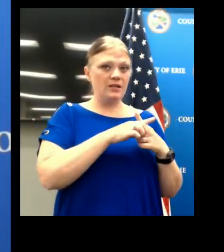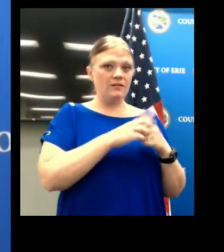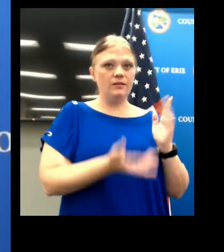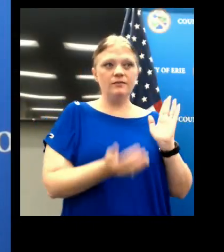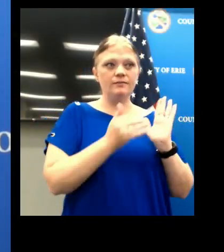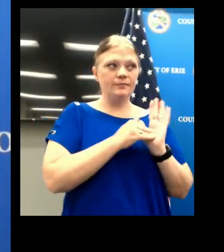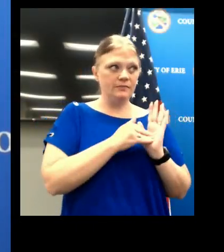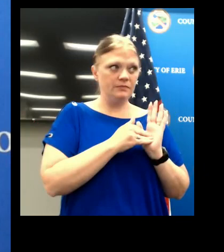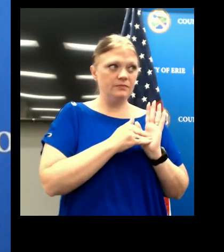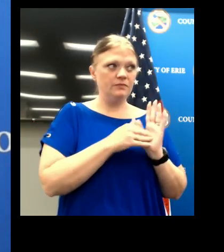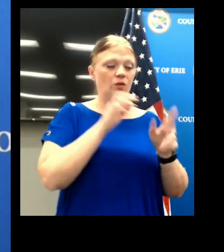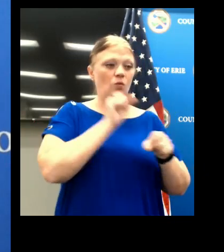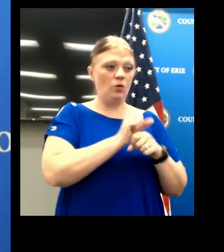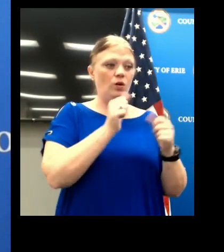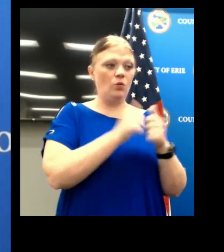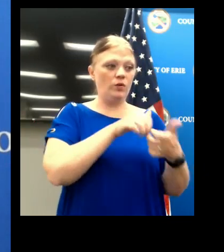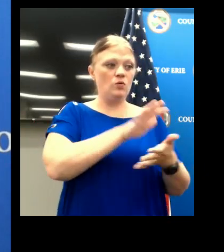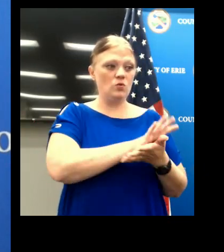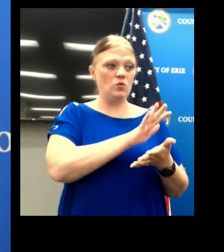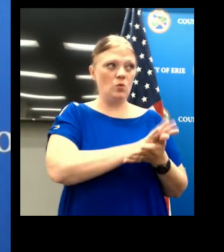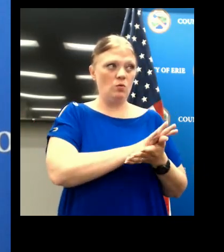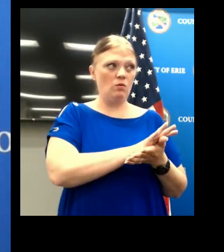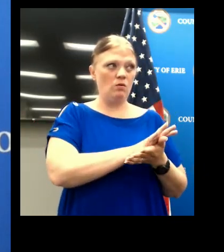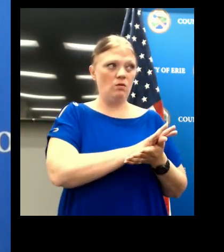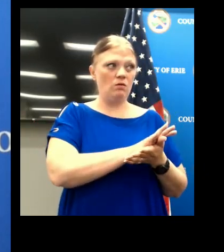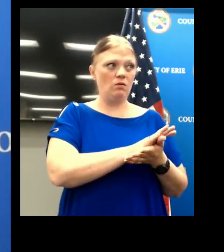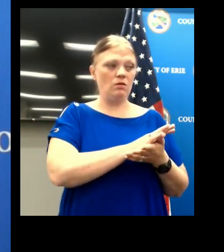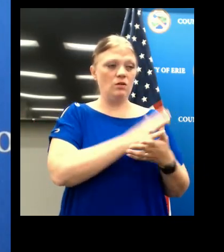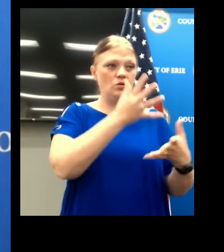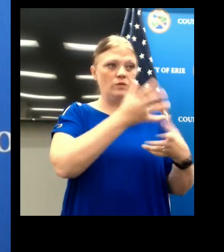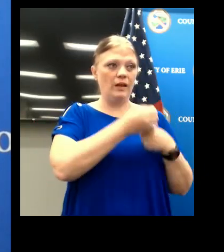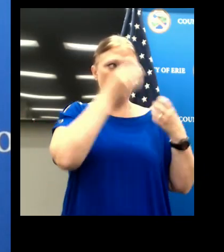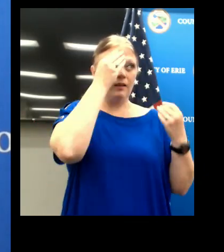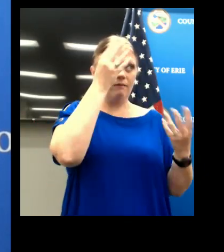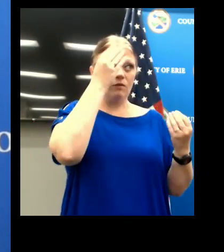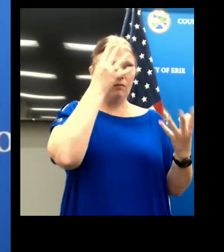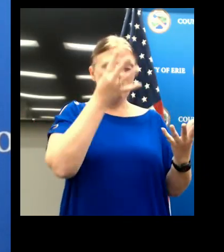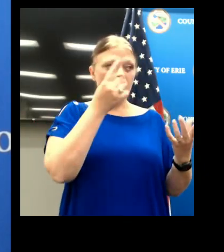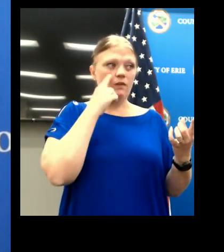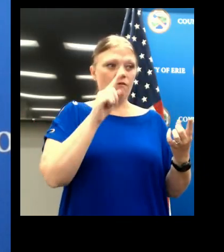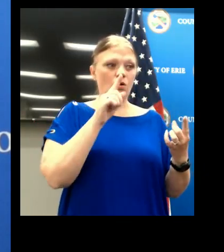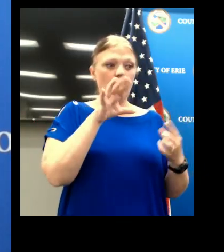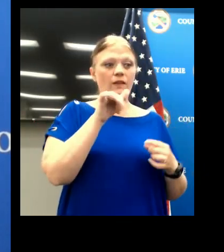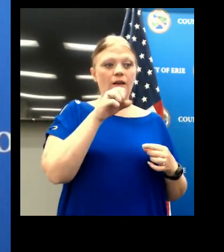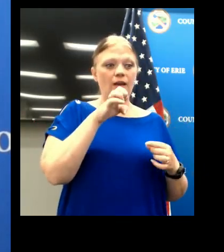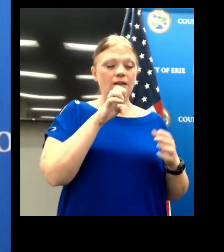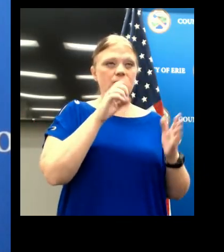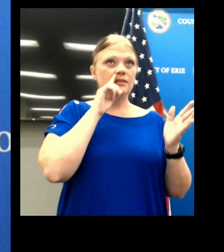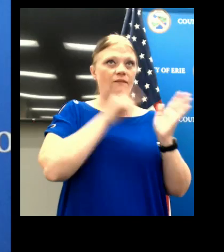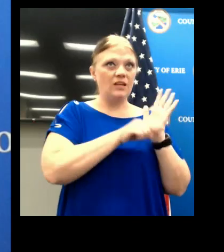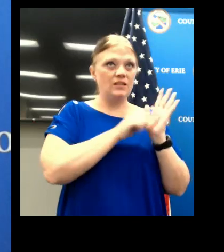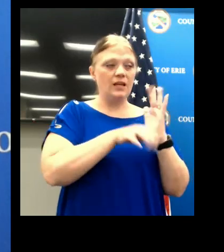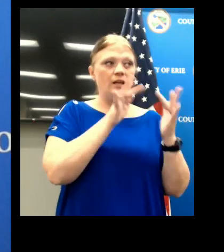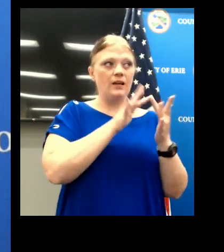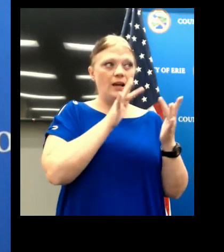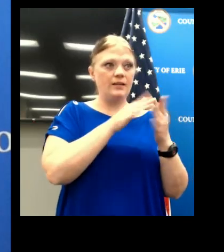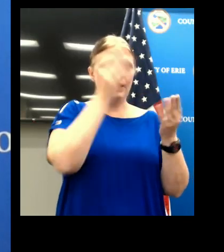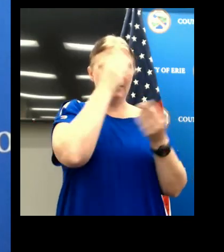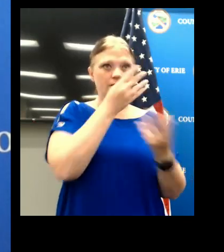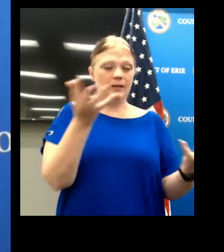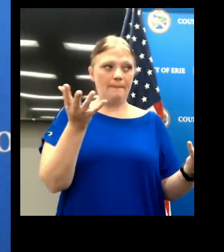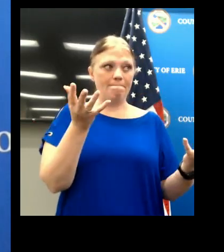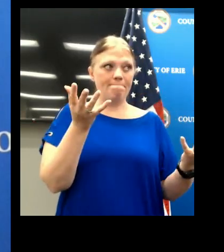we would work with the school to help us obtain information to do the case investigation and the contact notification,